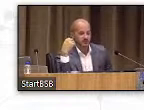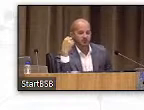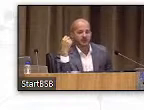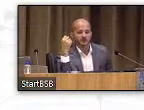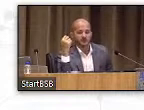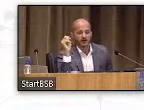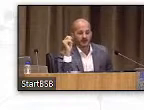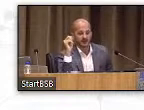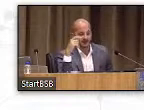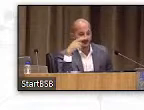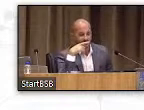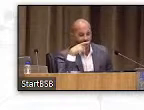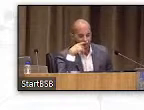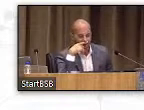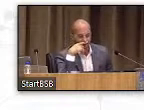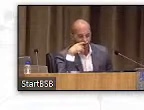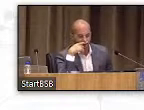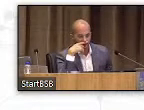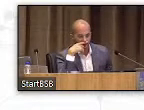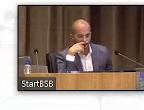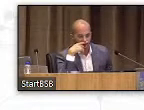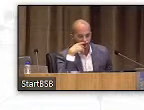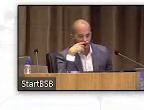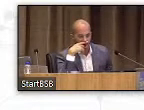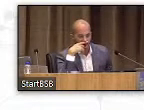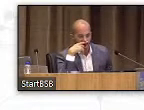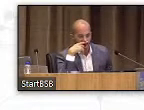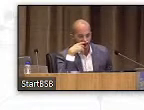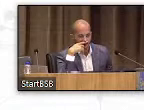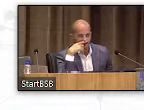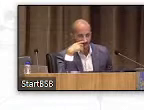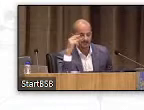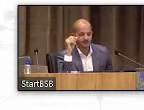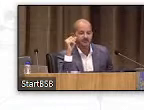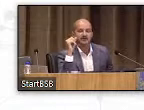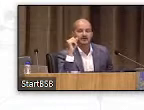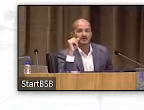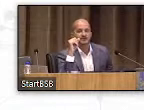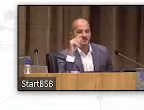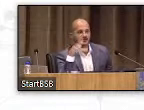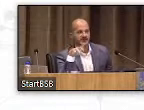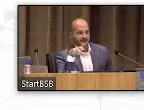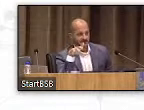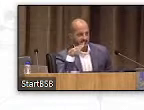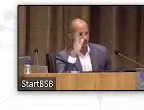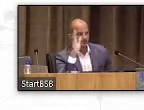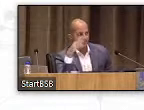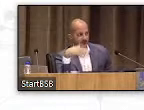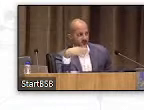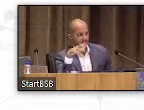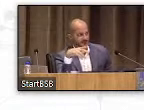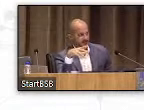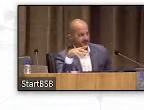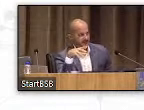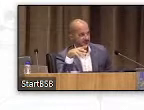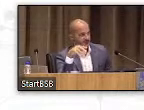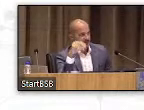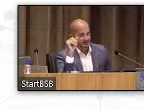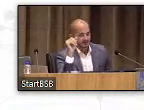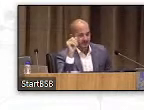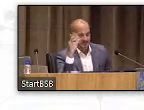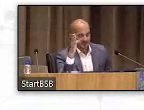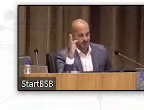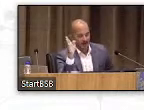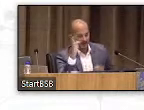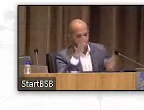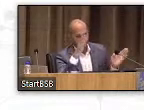department of WHO, we gather data about prevalence of variants according to